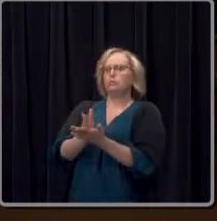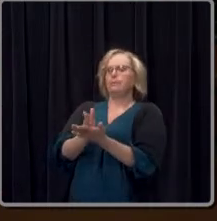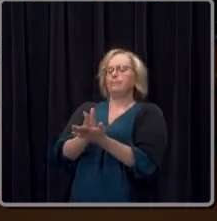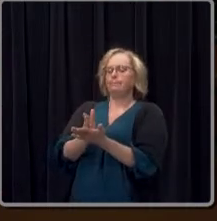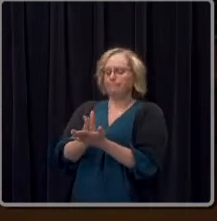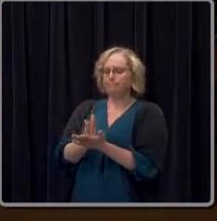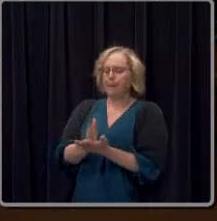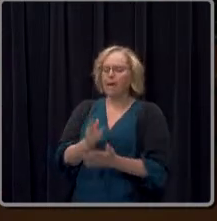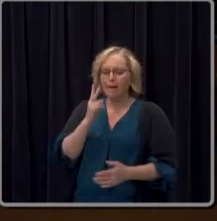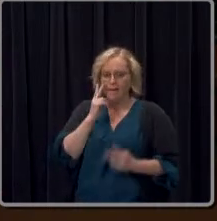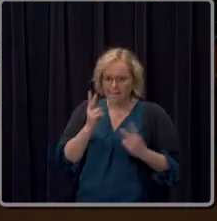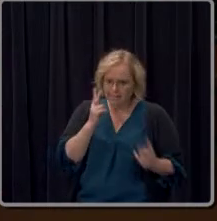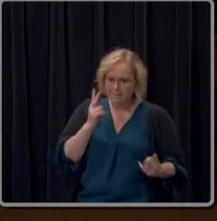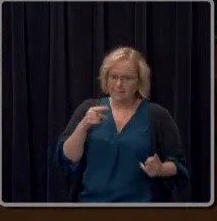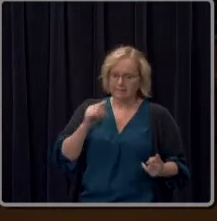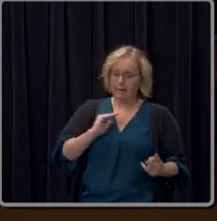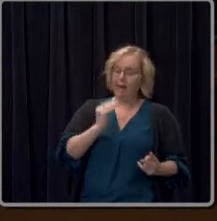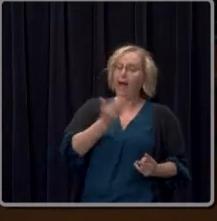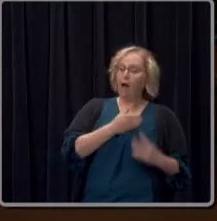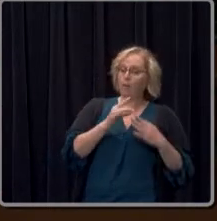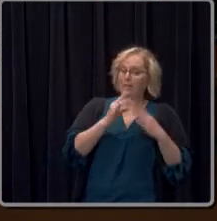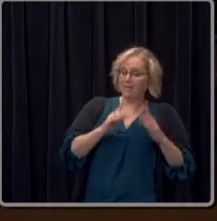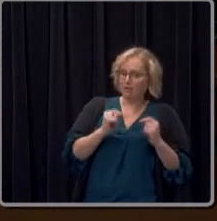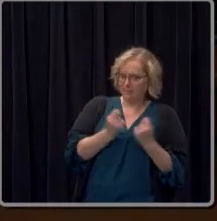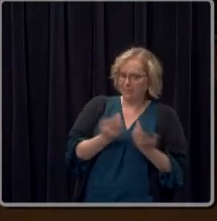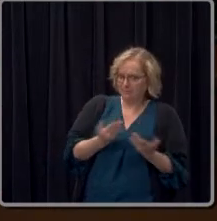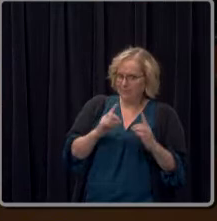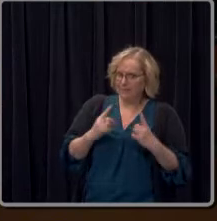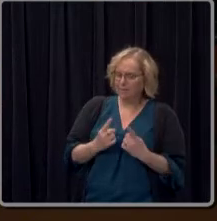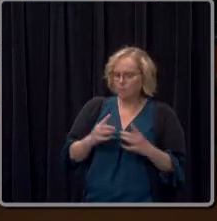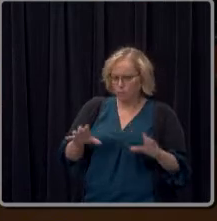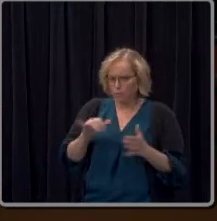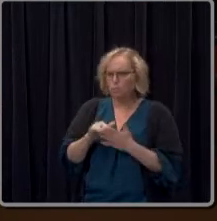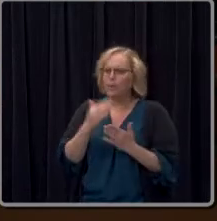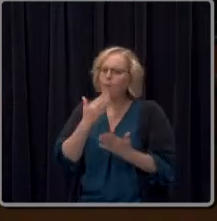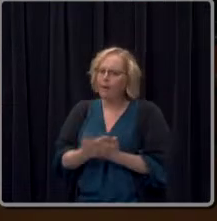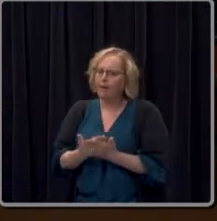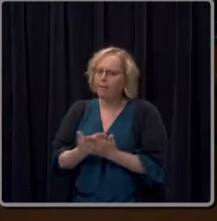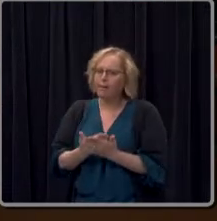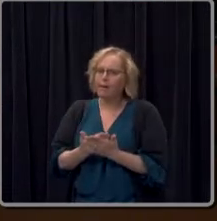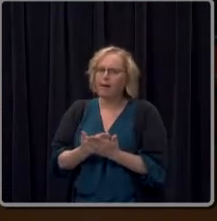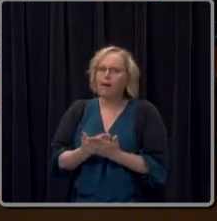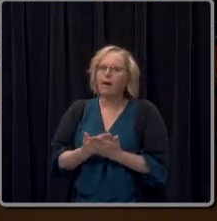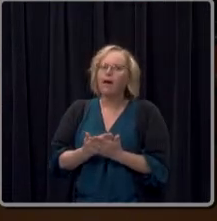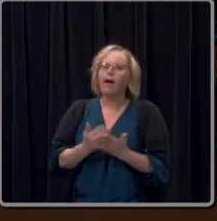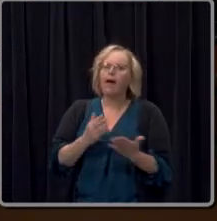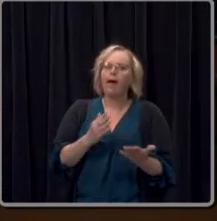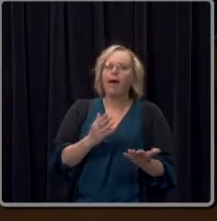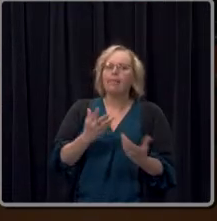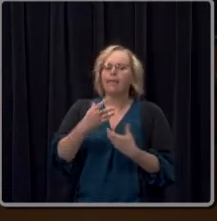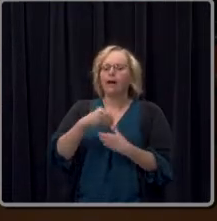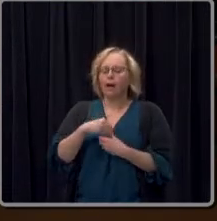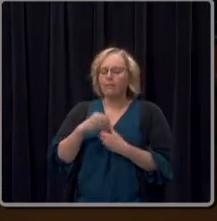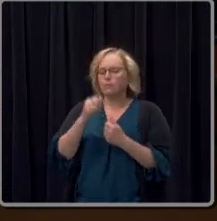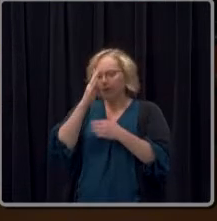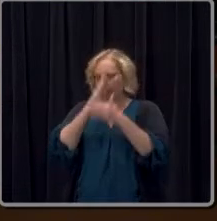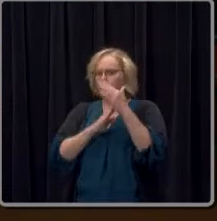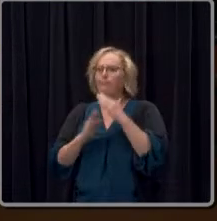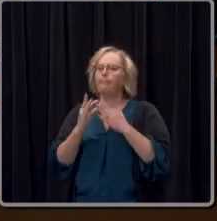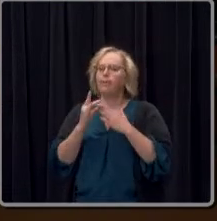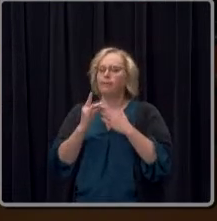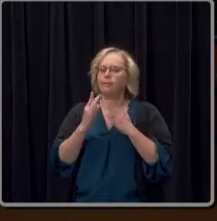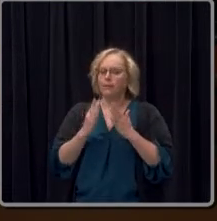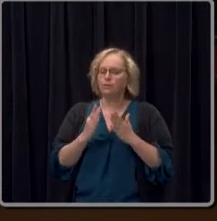leadership team here in the district do very well. And that comes with humble leadership. And I'm very thankful